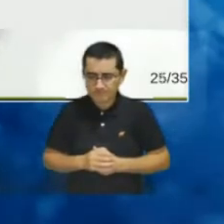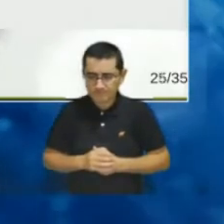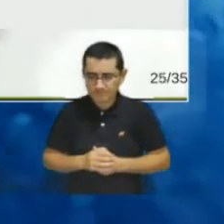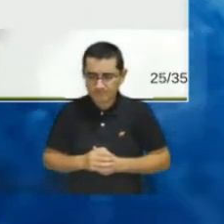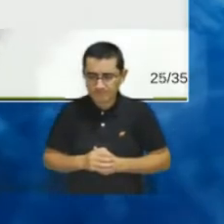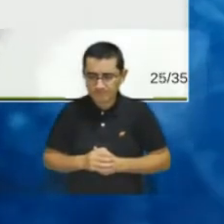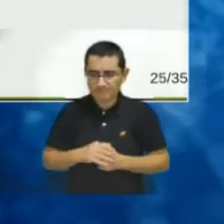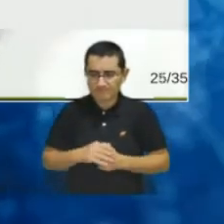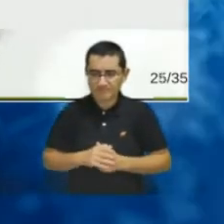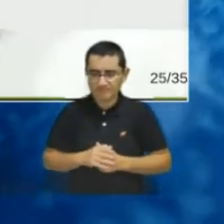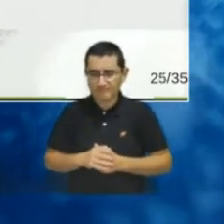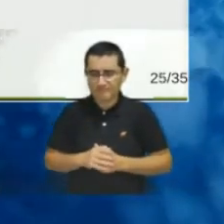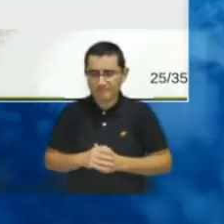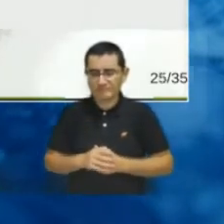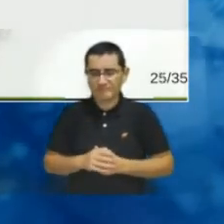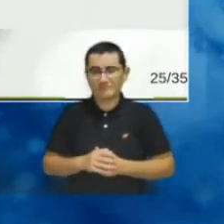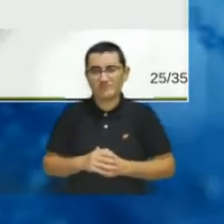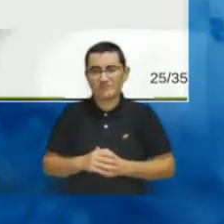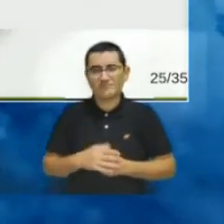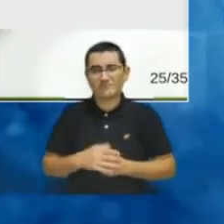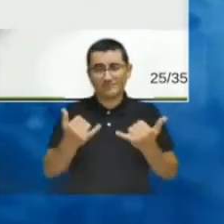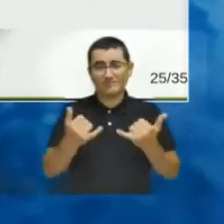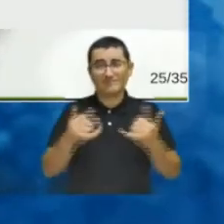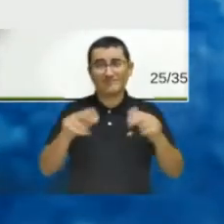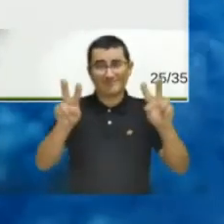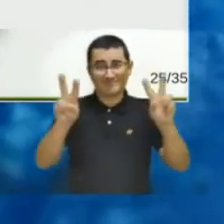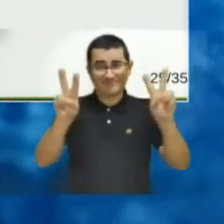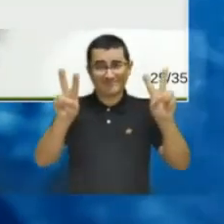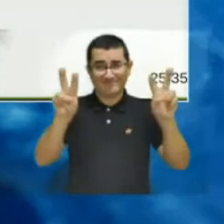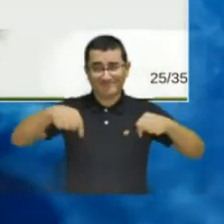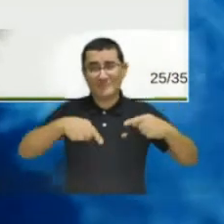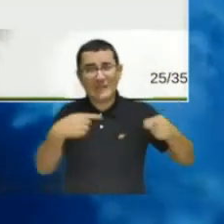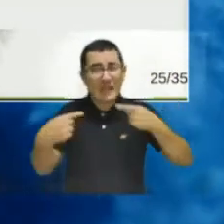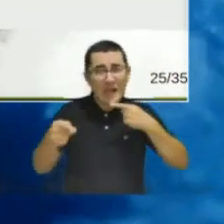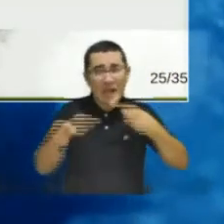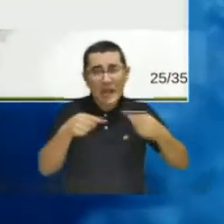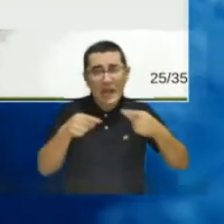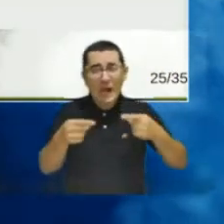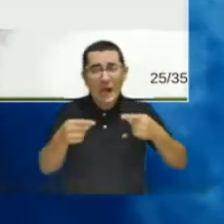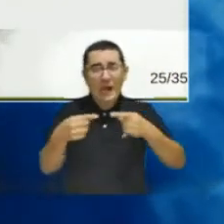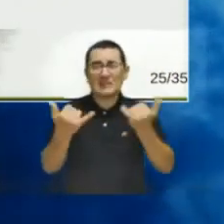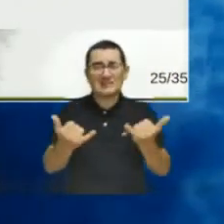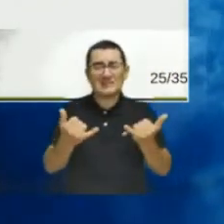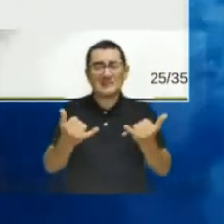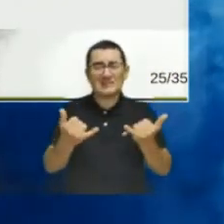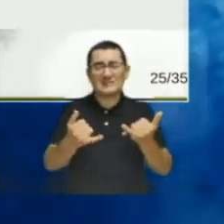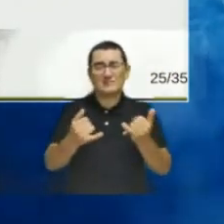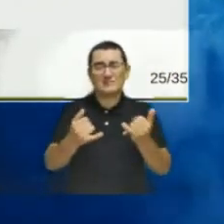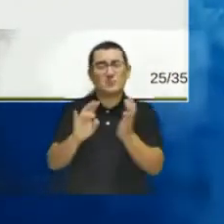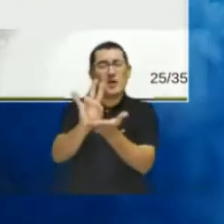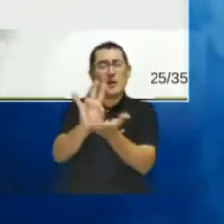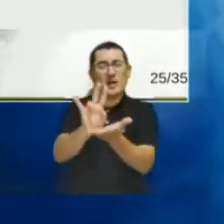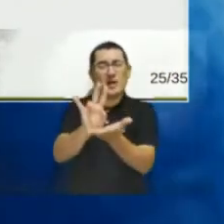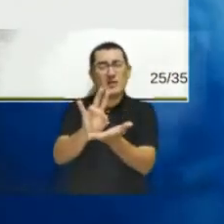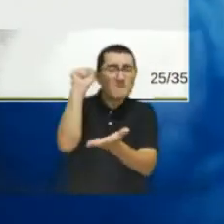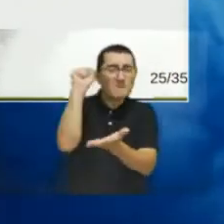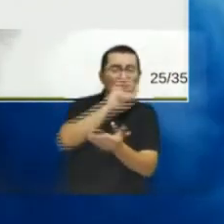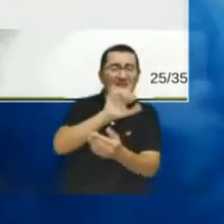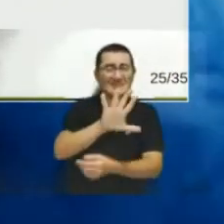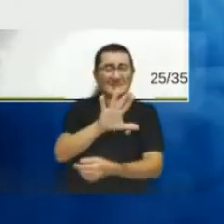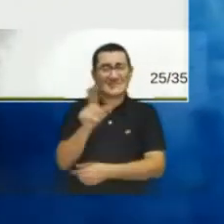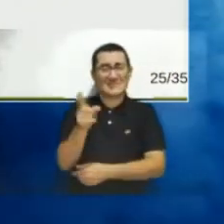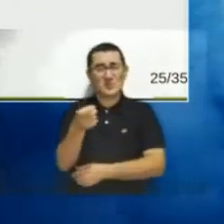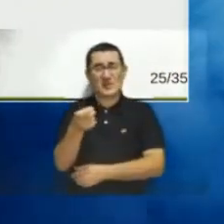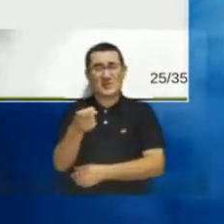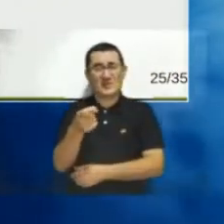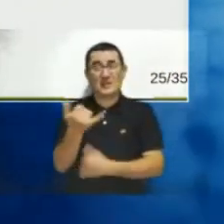is deserved. And now the last aspect that we wanted to discuss, the third, is actually the perception that we have, and